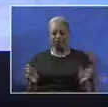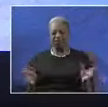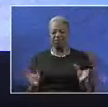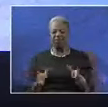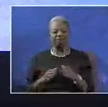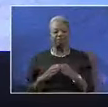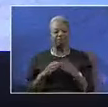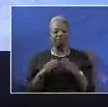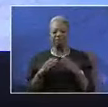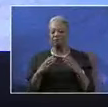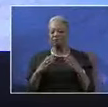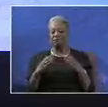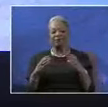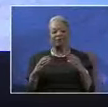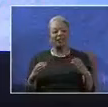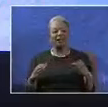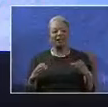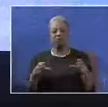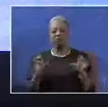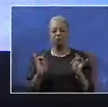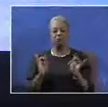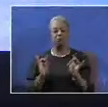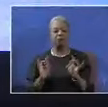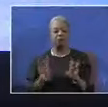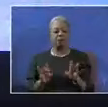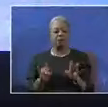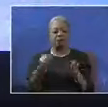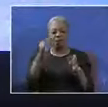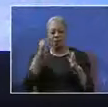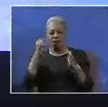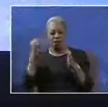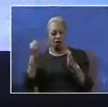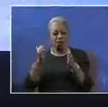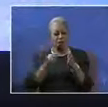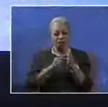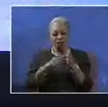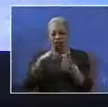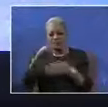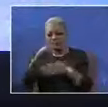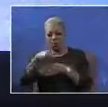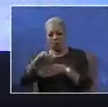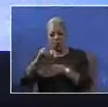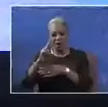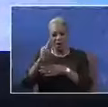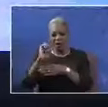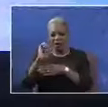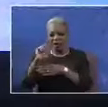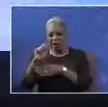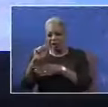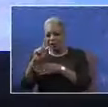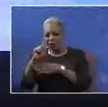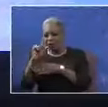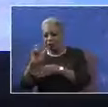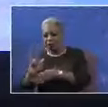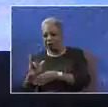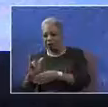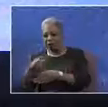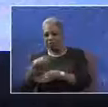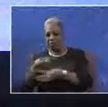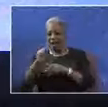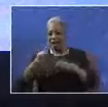Please notice the adverb, greatly. He says, I have sinned. I just haven't sinned, but I have